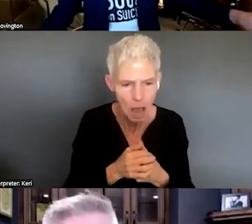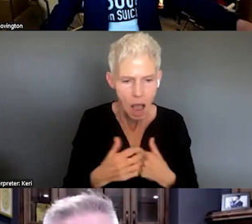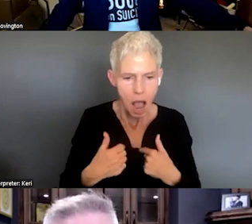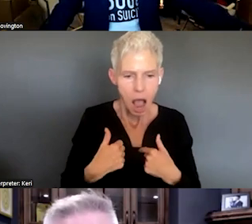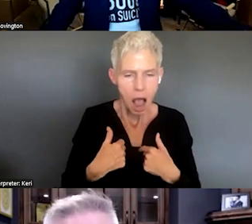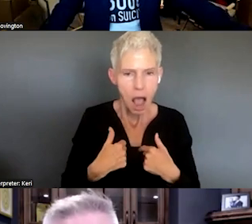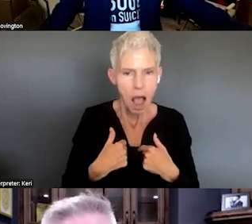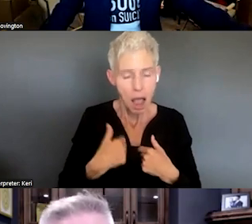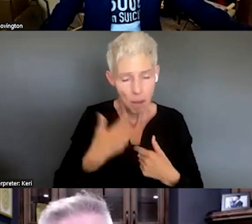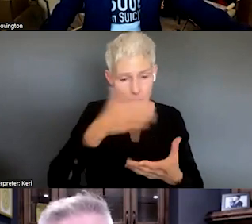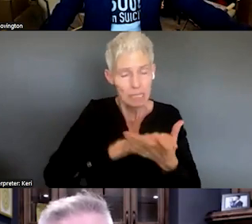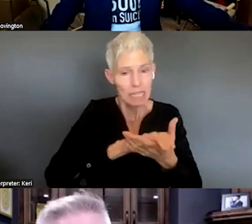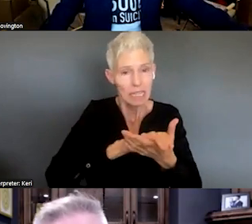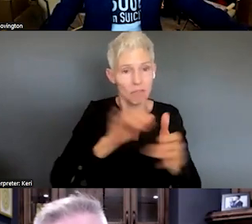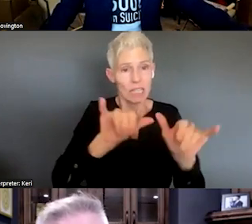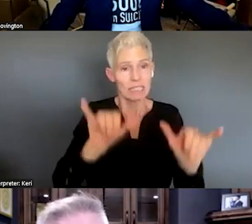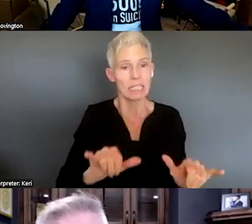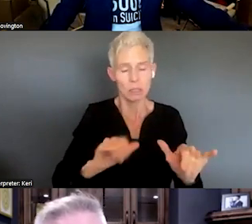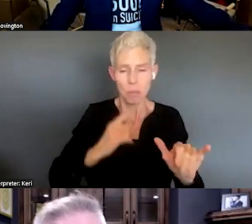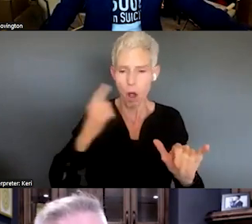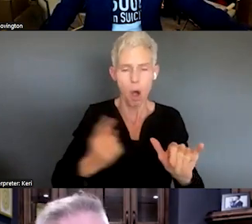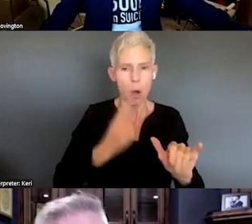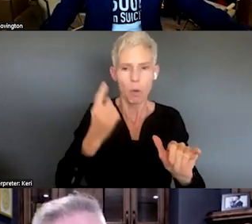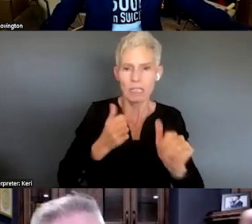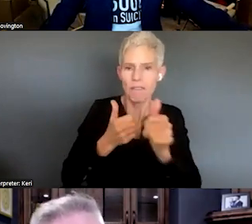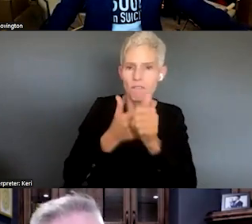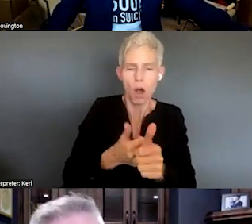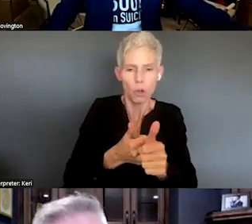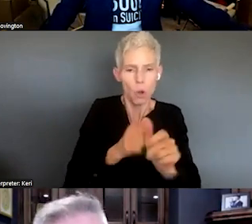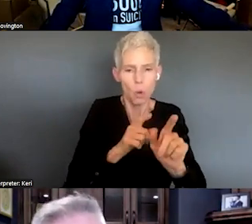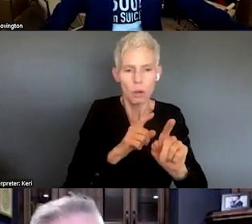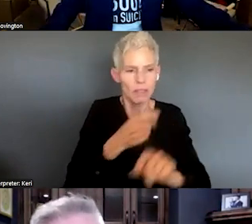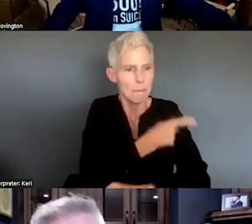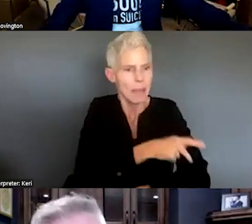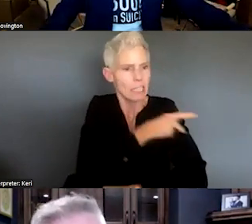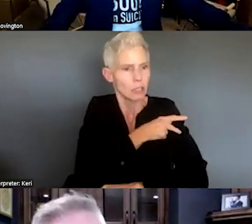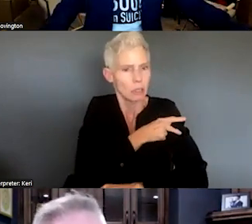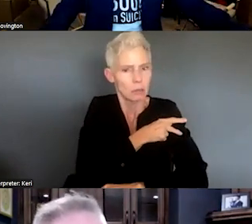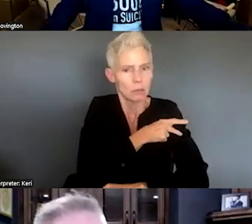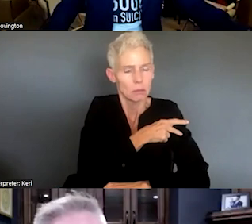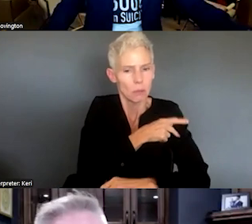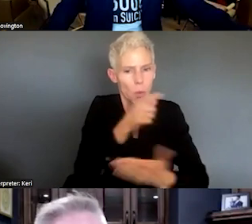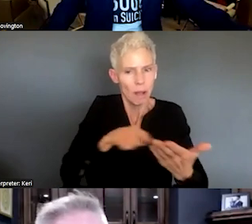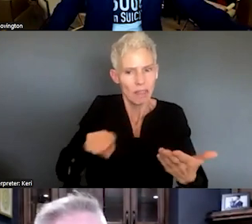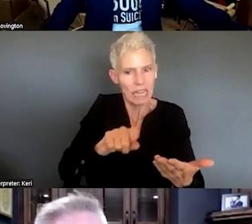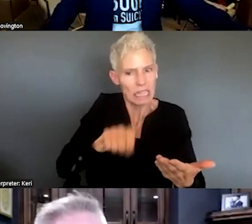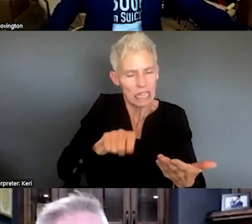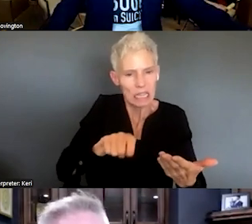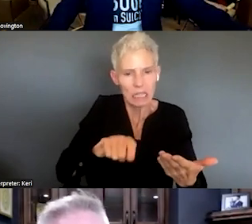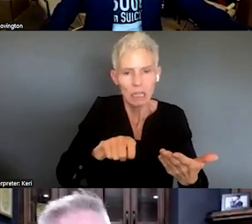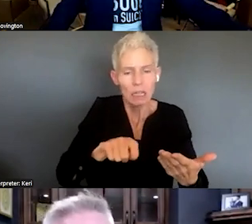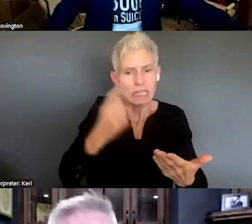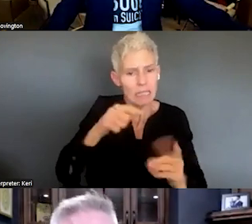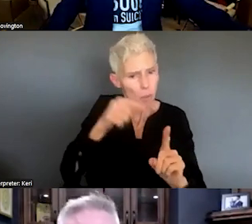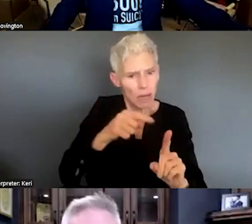I believe that the system should always kind of follow the patient a little bit. And so you've got to deal with somebody that's in crisis.